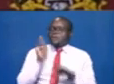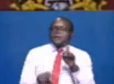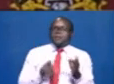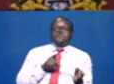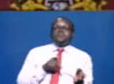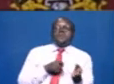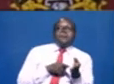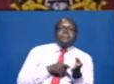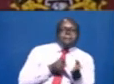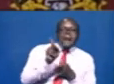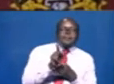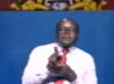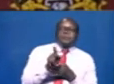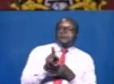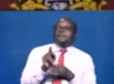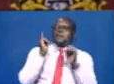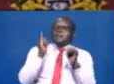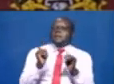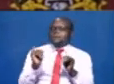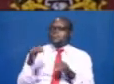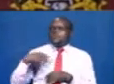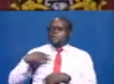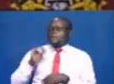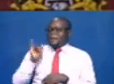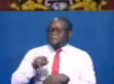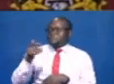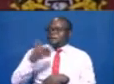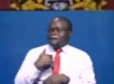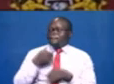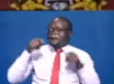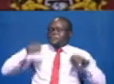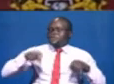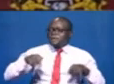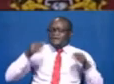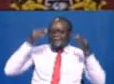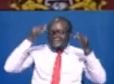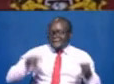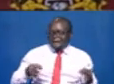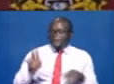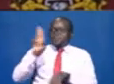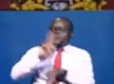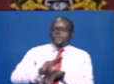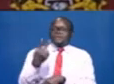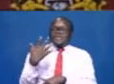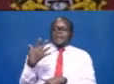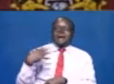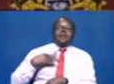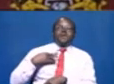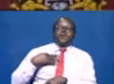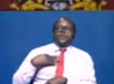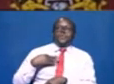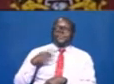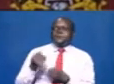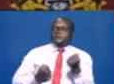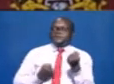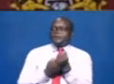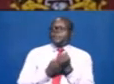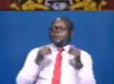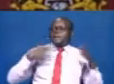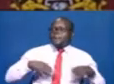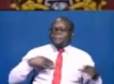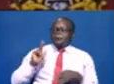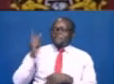the designer clothes that you wear. Today, I decided to wear mtumba clothes in solidarity with the people of Kenya